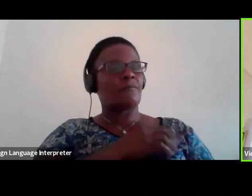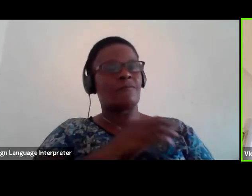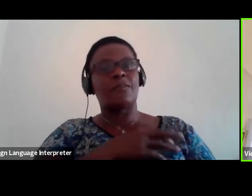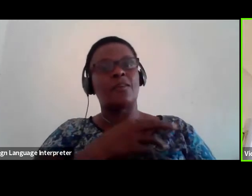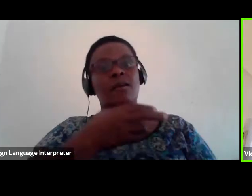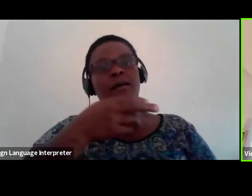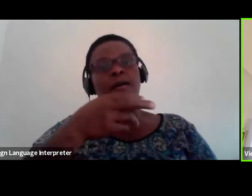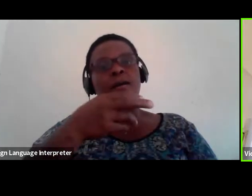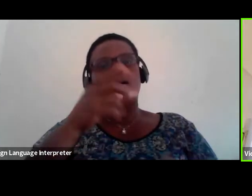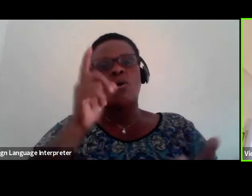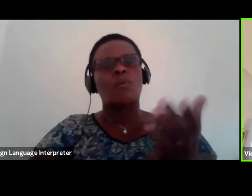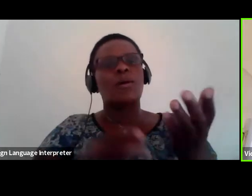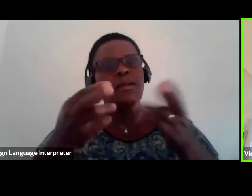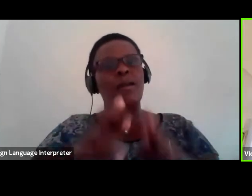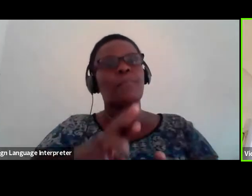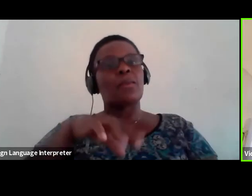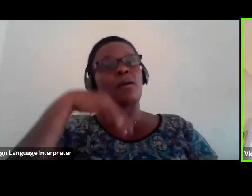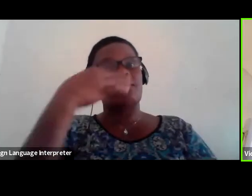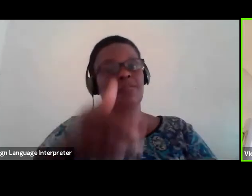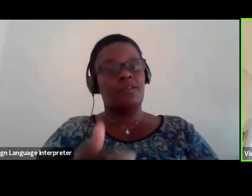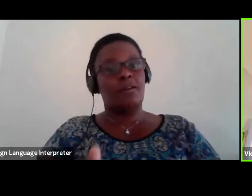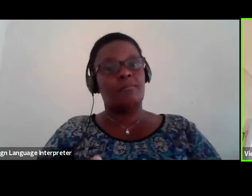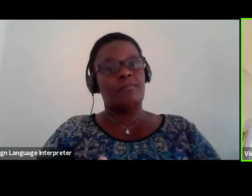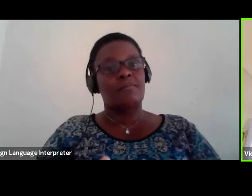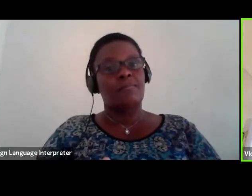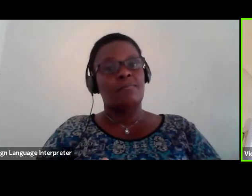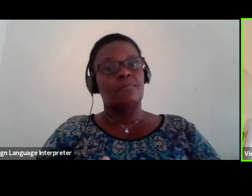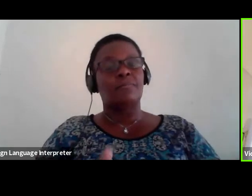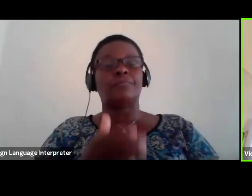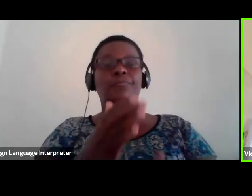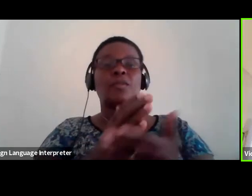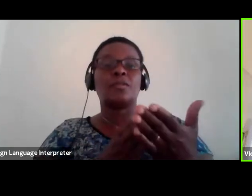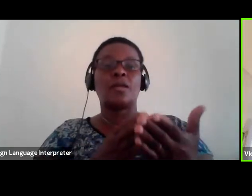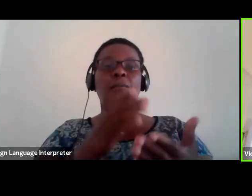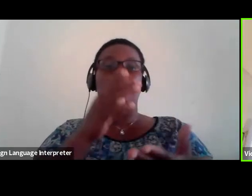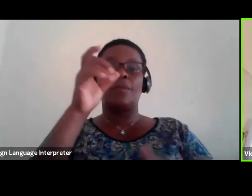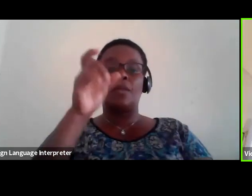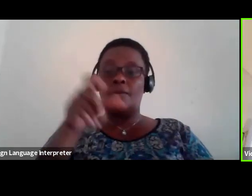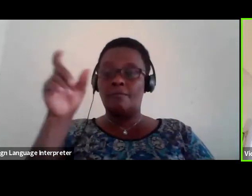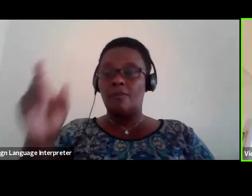number of individuals reported to us that they no longer can carry out,